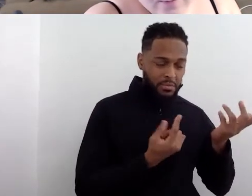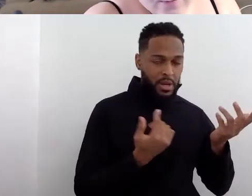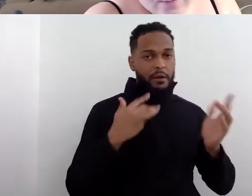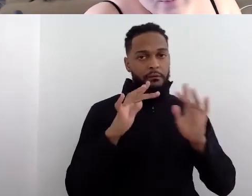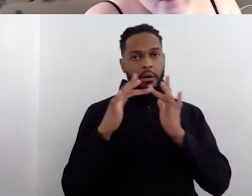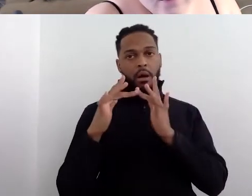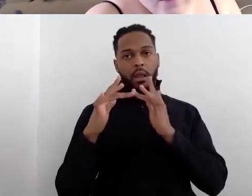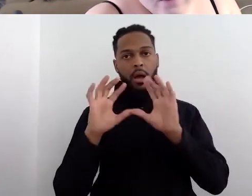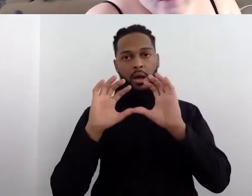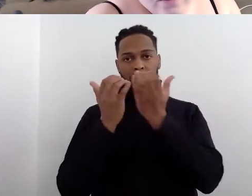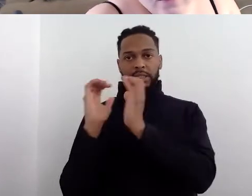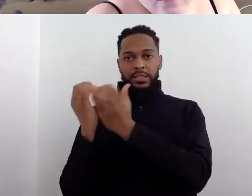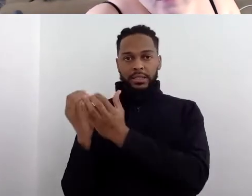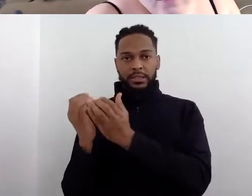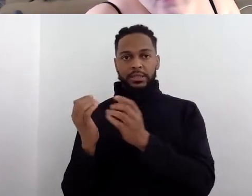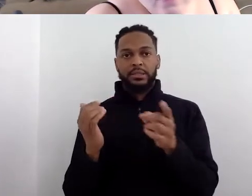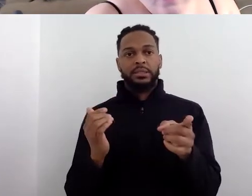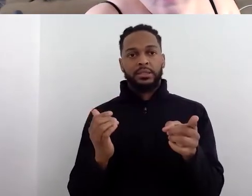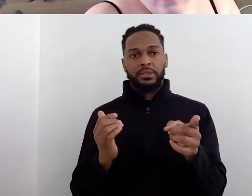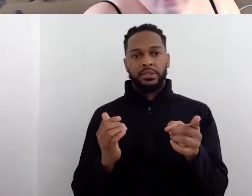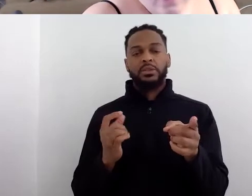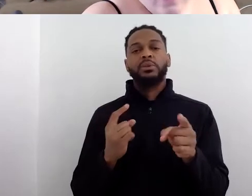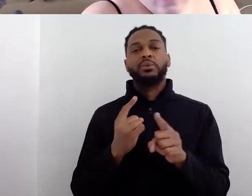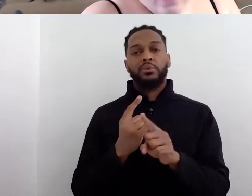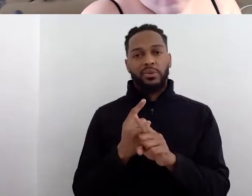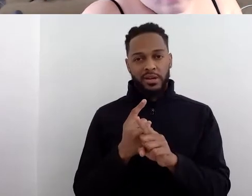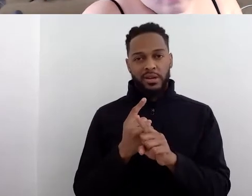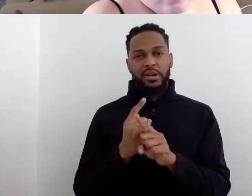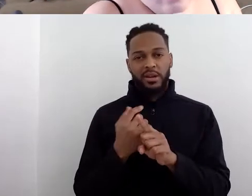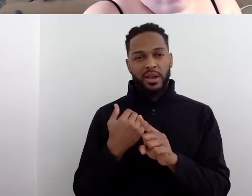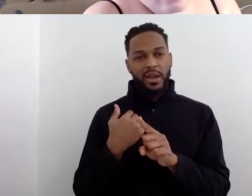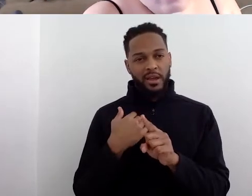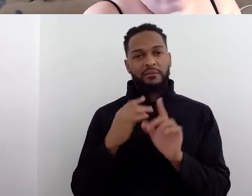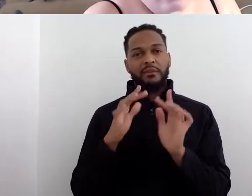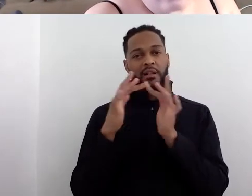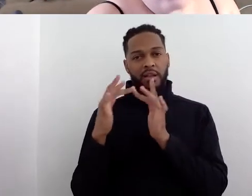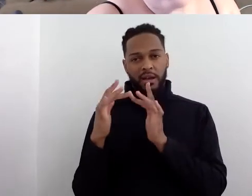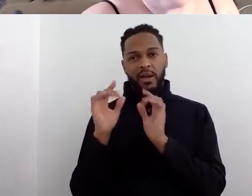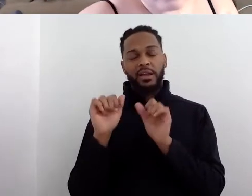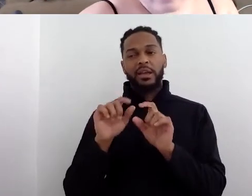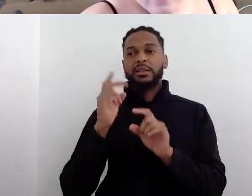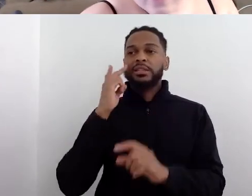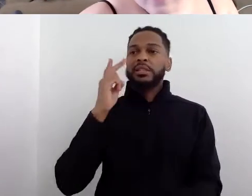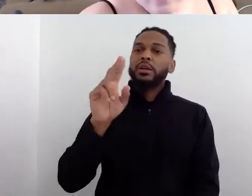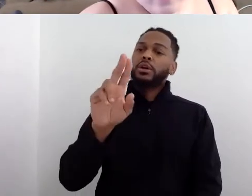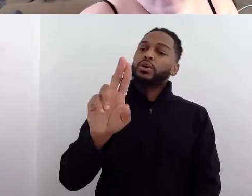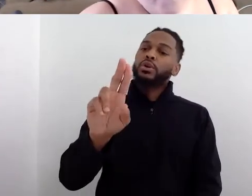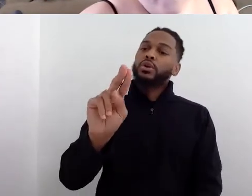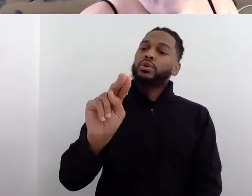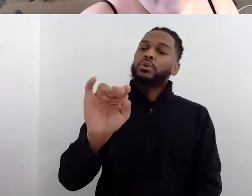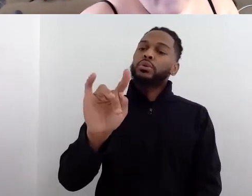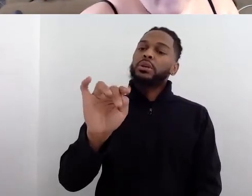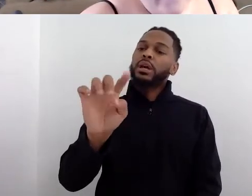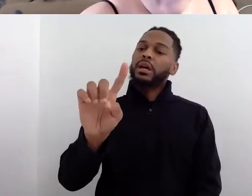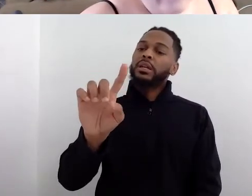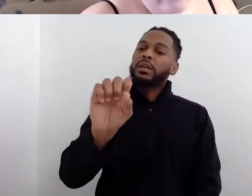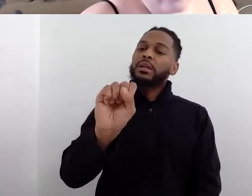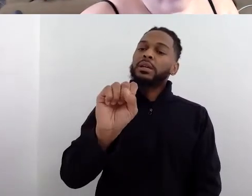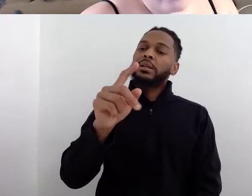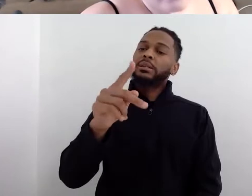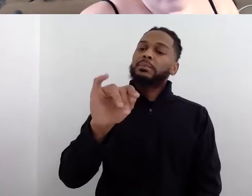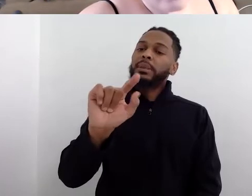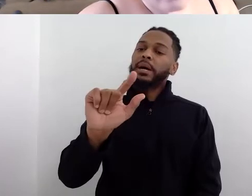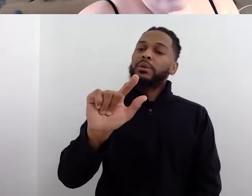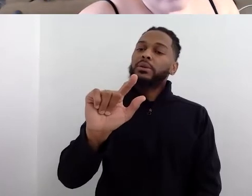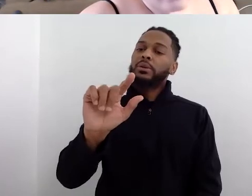You can go online, go to United Spinal Association website. You can go to the NYC